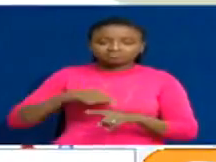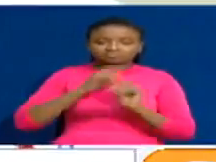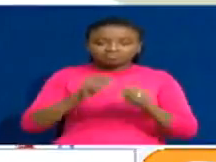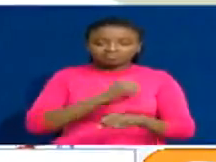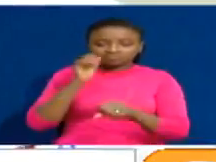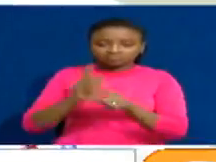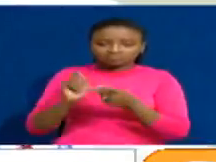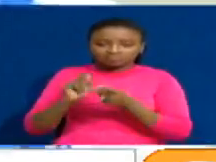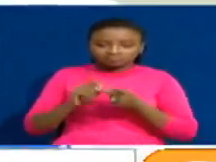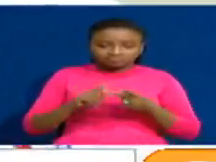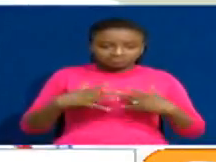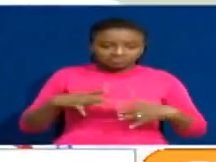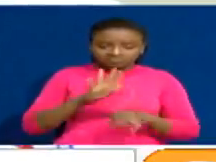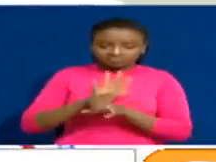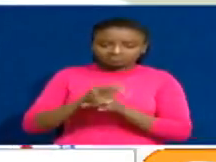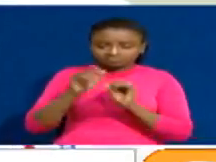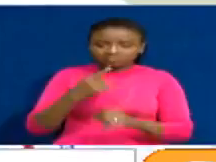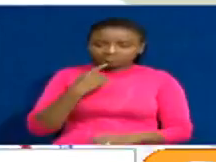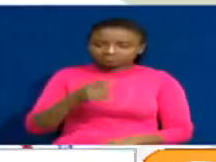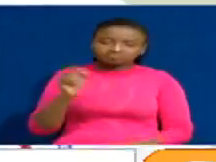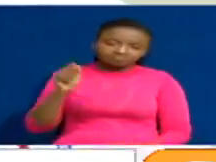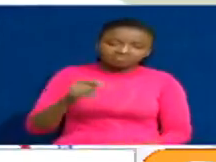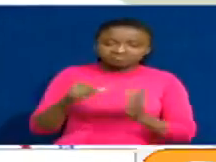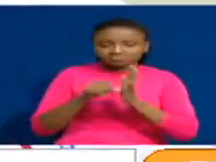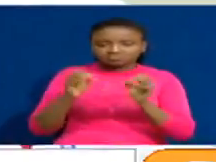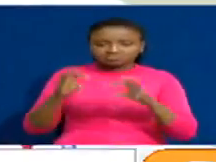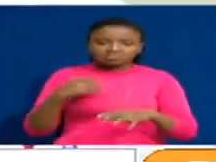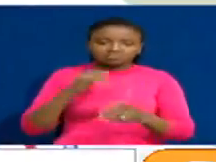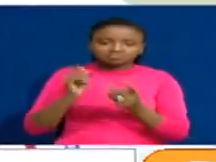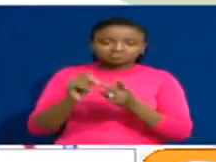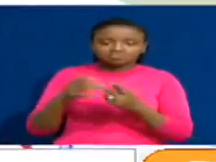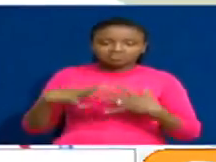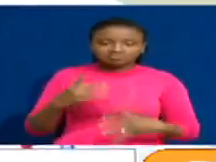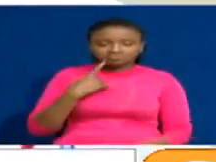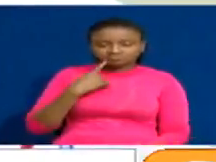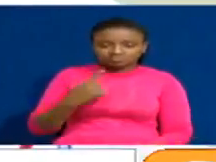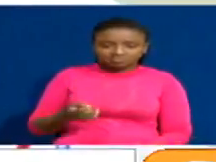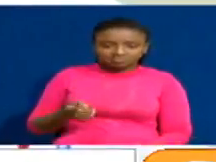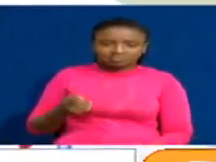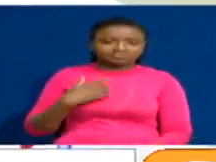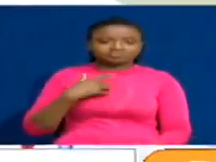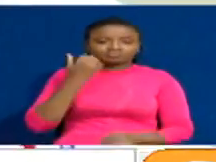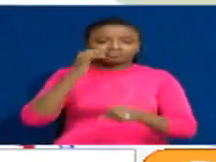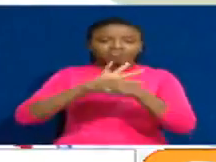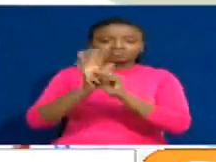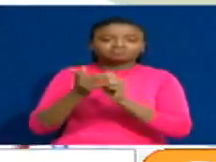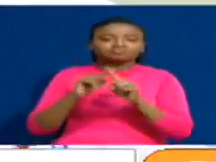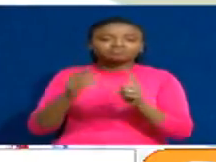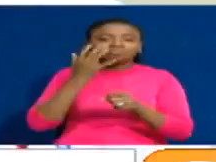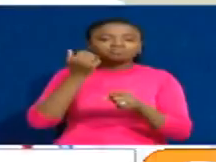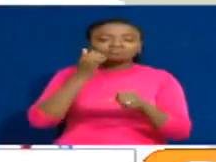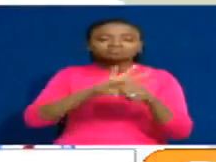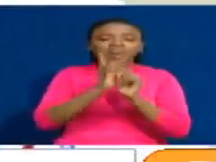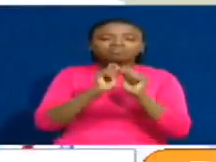say, yes, we have 100 people who are positive. But that is not good enough. We need to know, yes, they are positive, but they are positive of